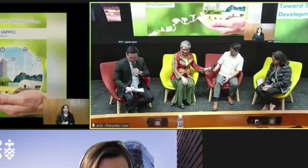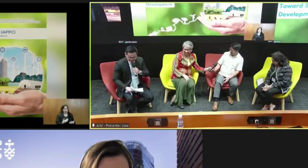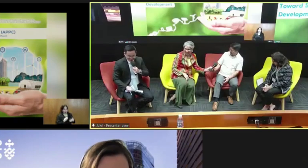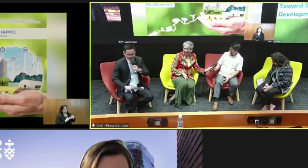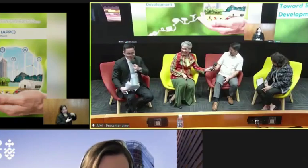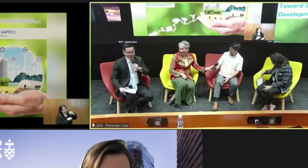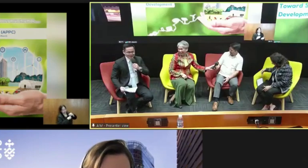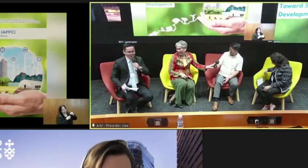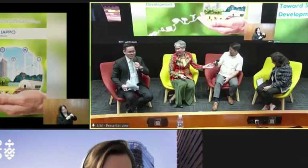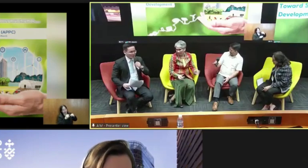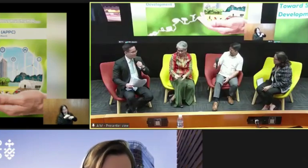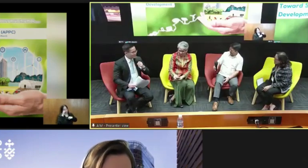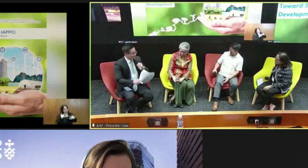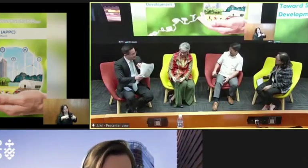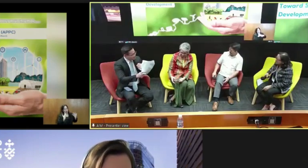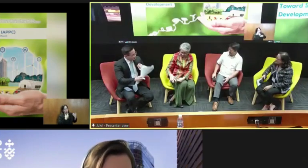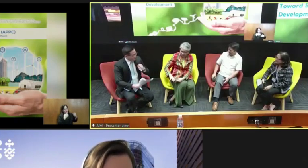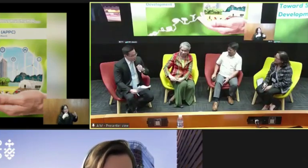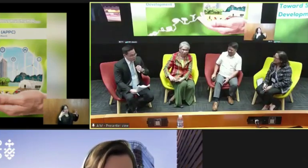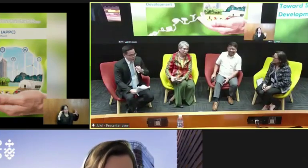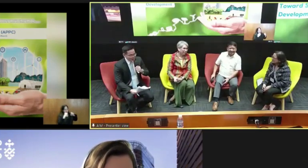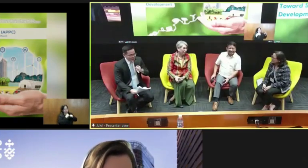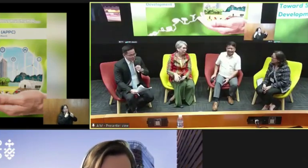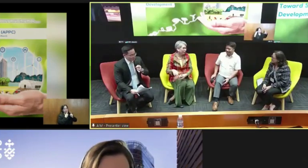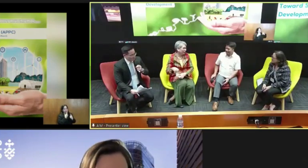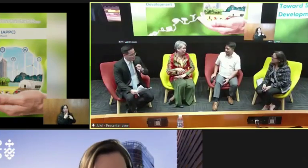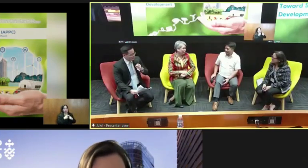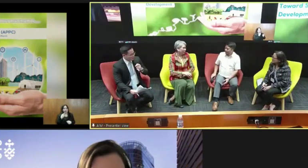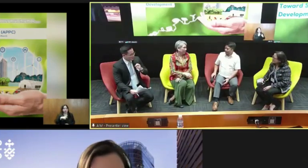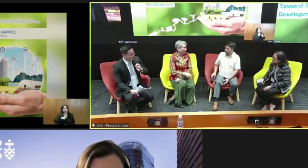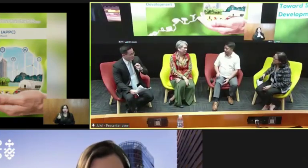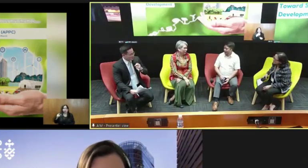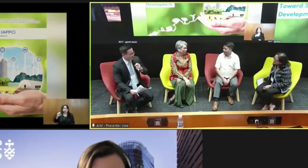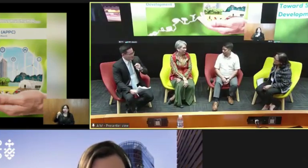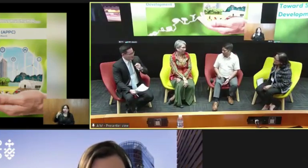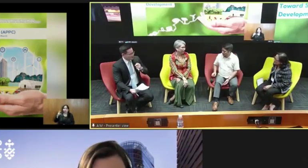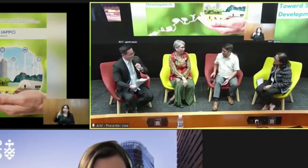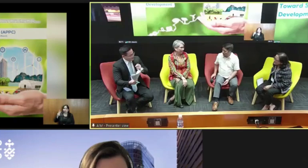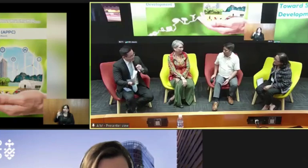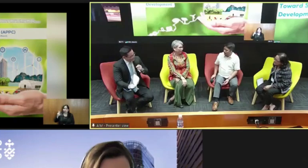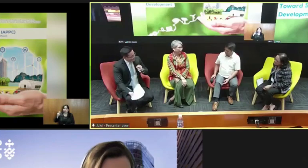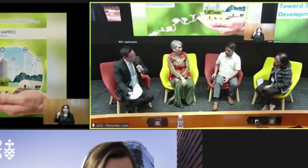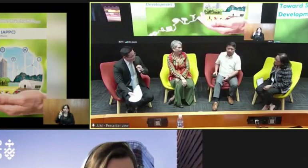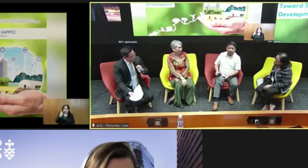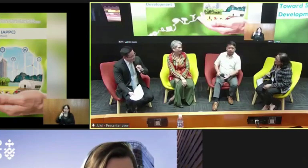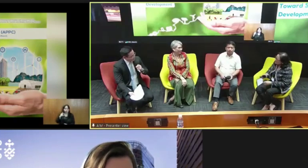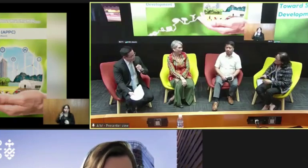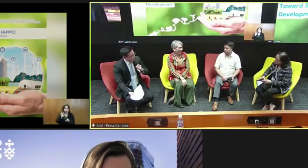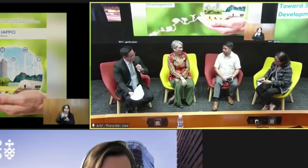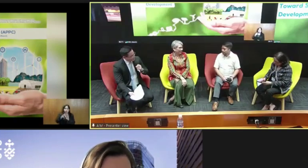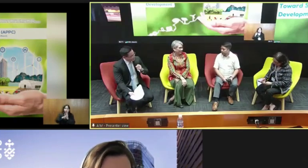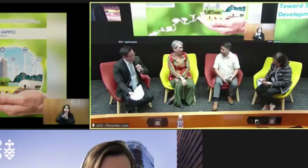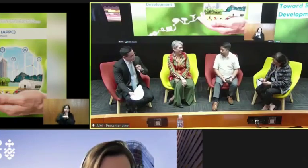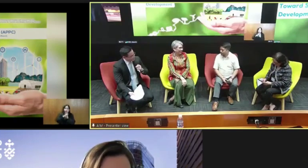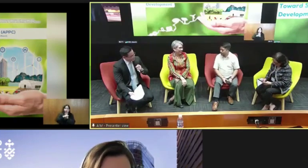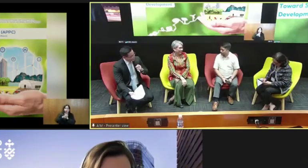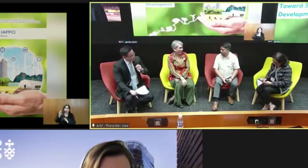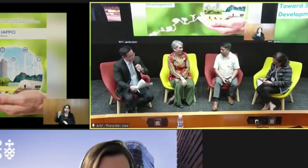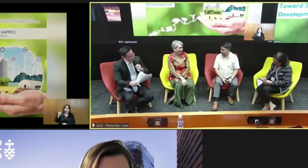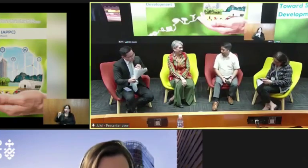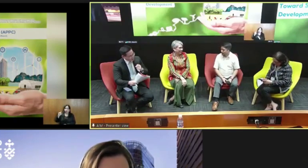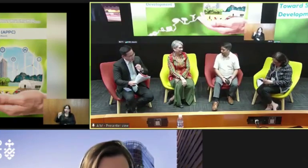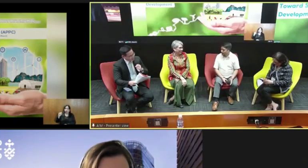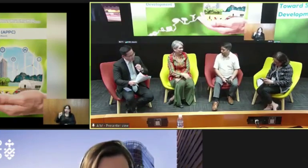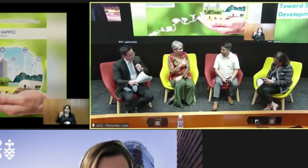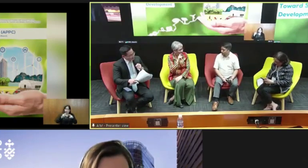very much for that very comprehensive response. Let's now go to Sherwin. Let's talk about the trends in data analytics and artificial intelligence, and which